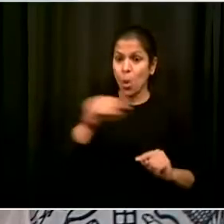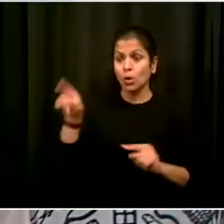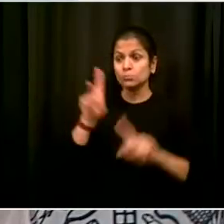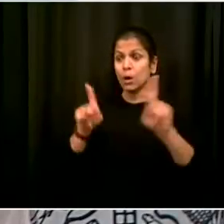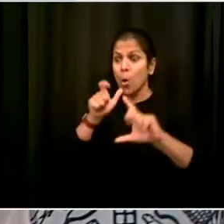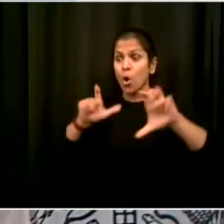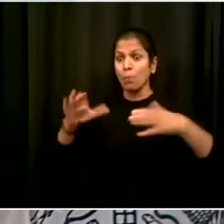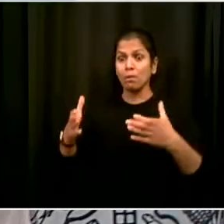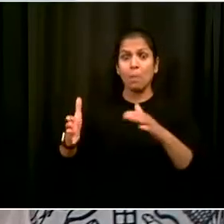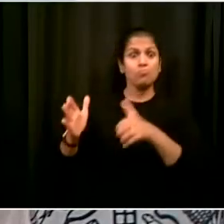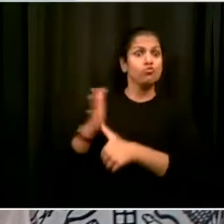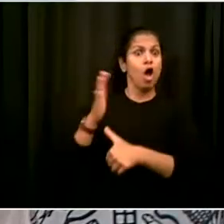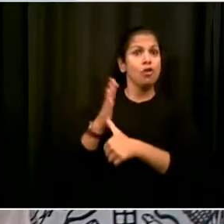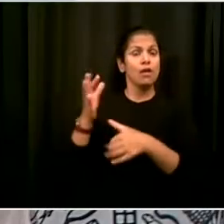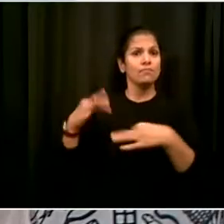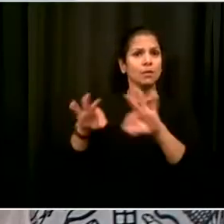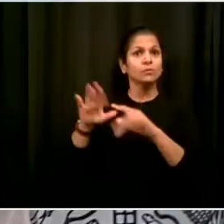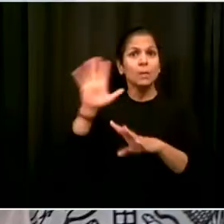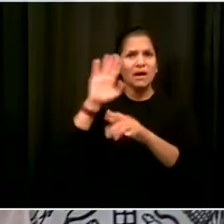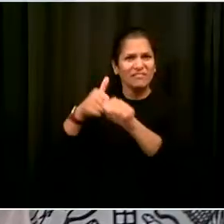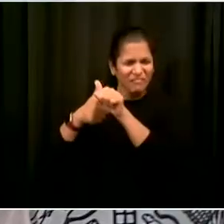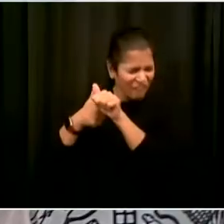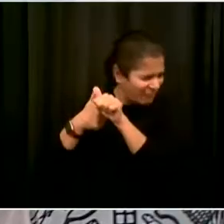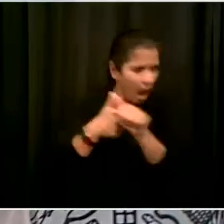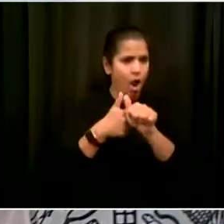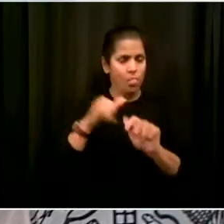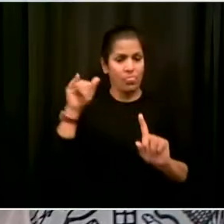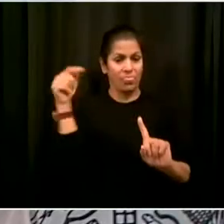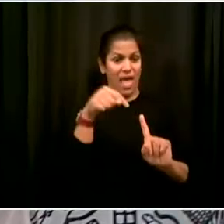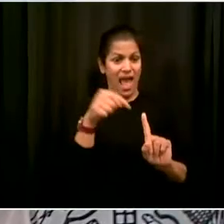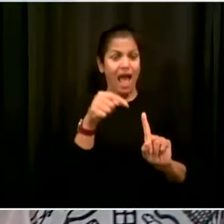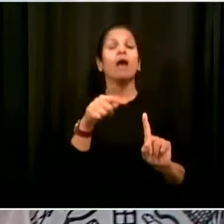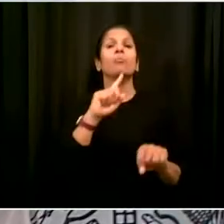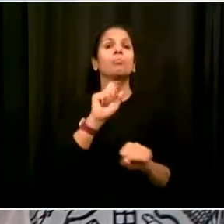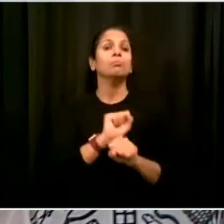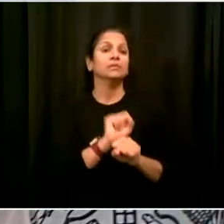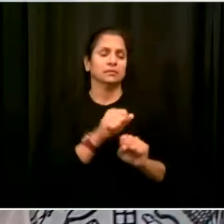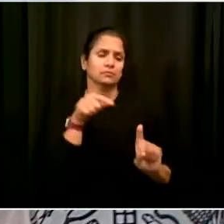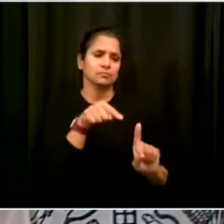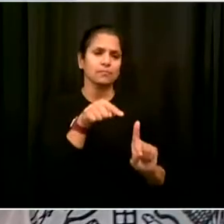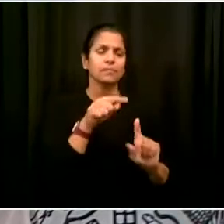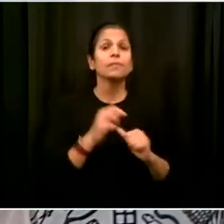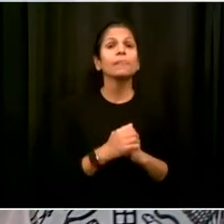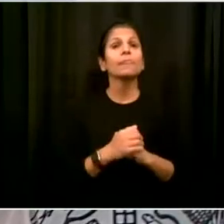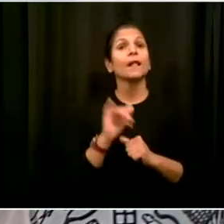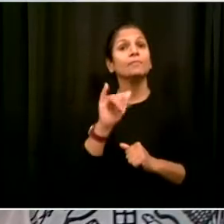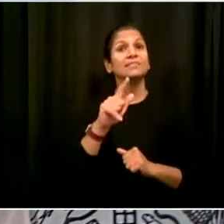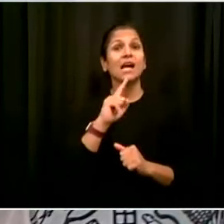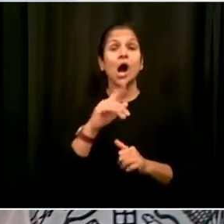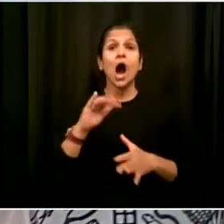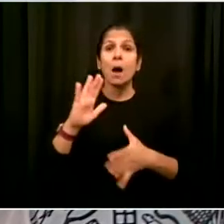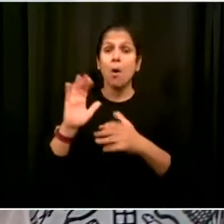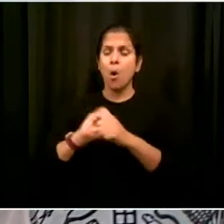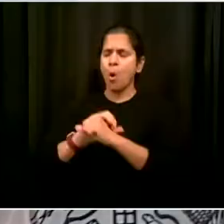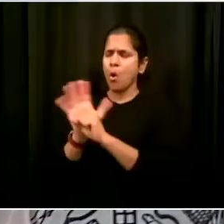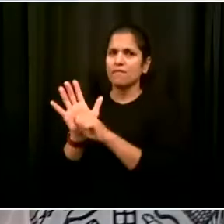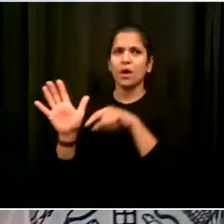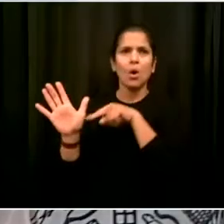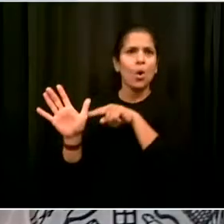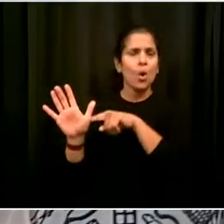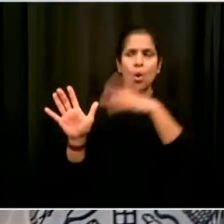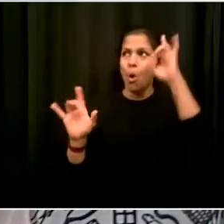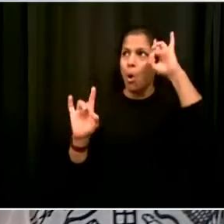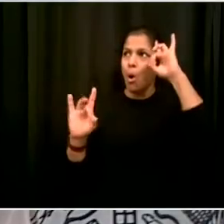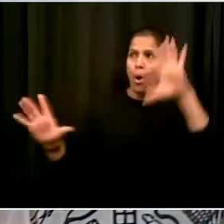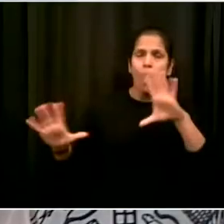vaccine the most. Look, this coronavirus crisis, it's been many things. One of the things it has been